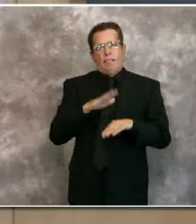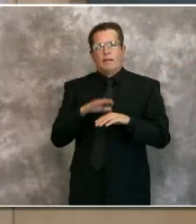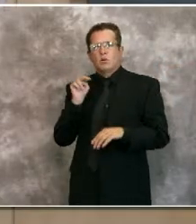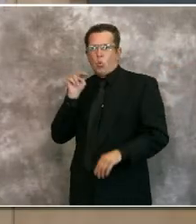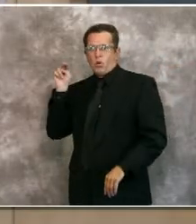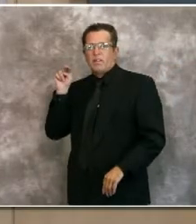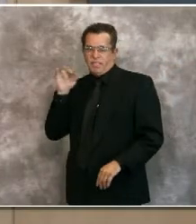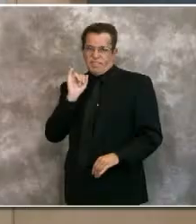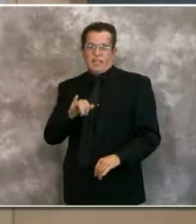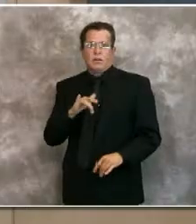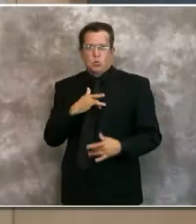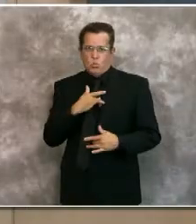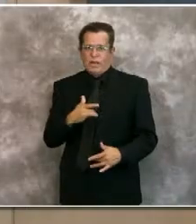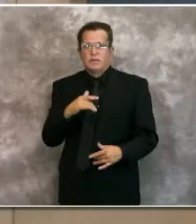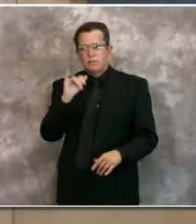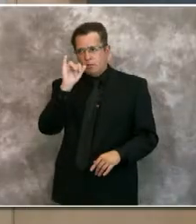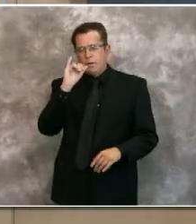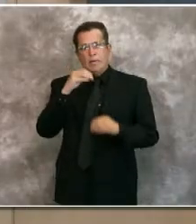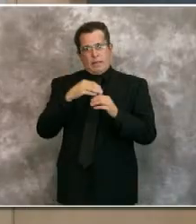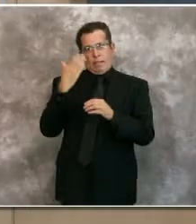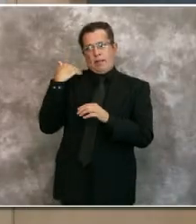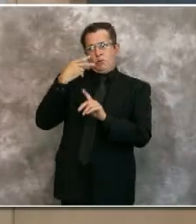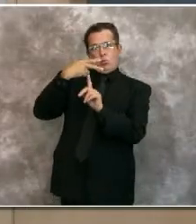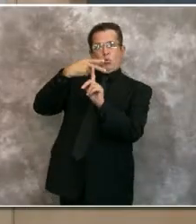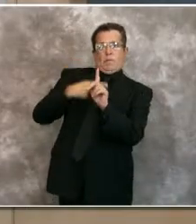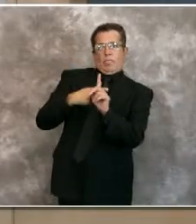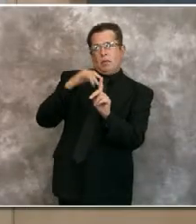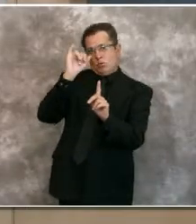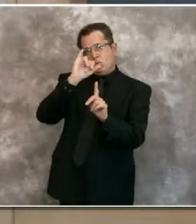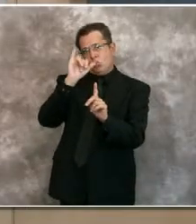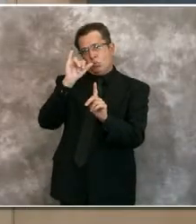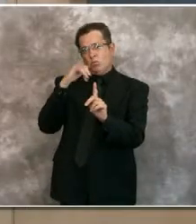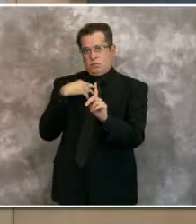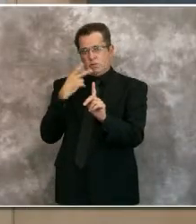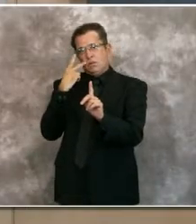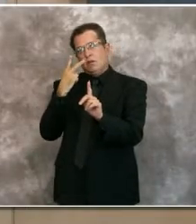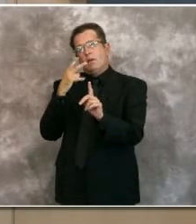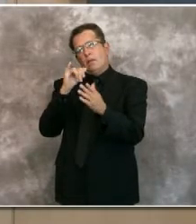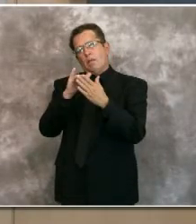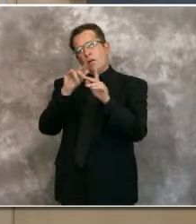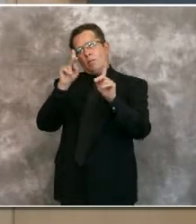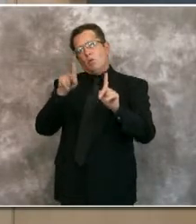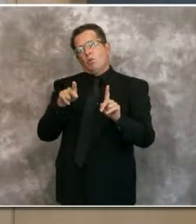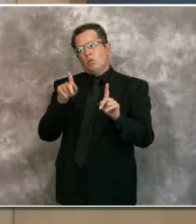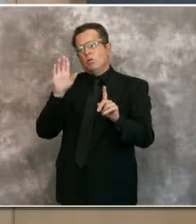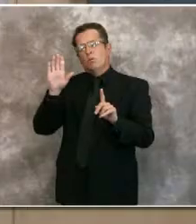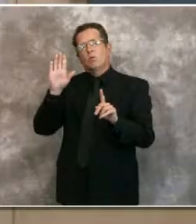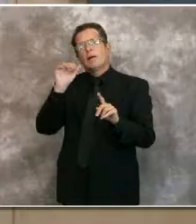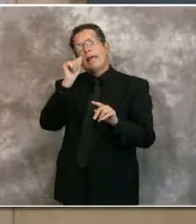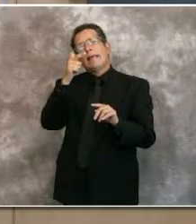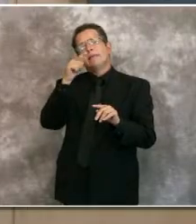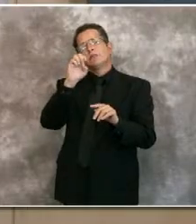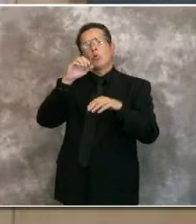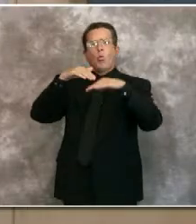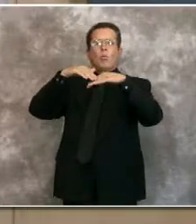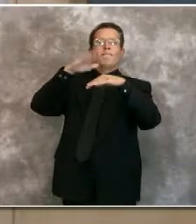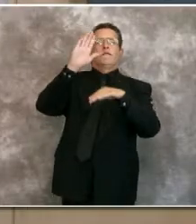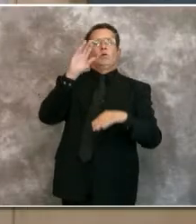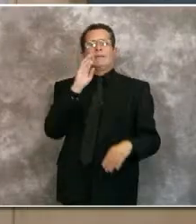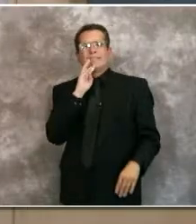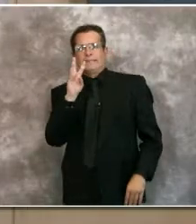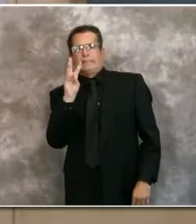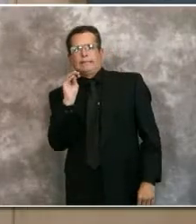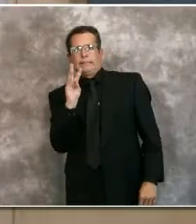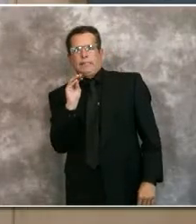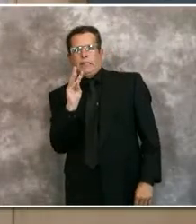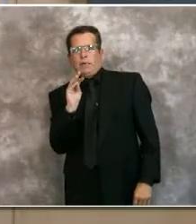been a trend, I would say, in the last 2 months is that the individuals who are over the age of 60, the number